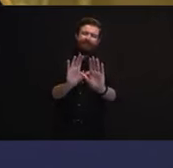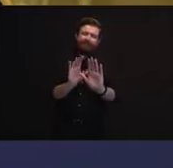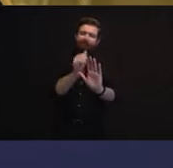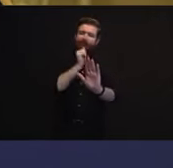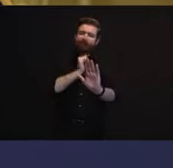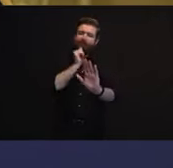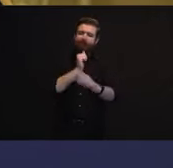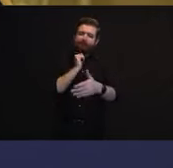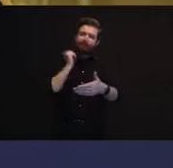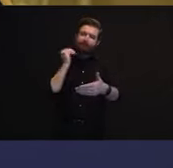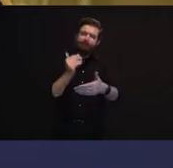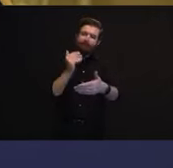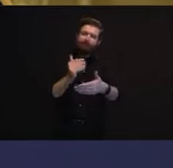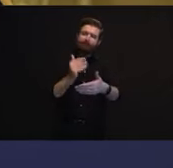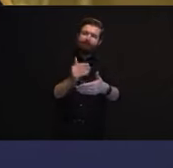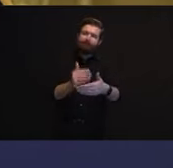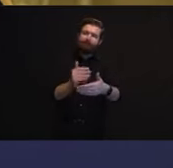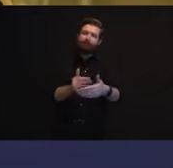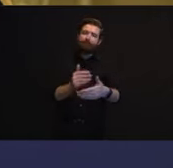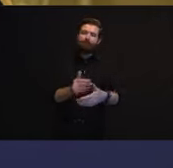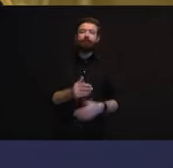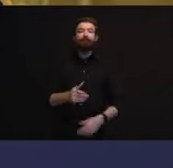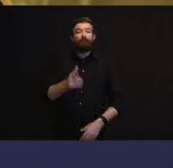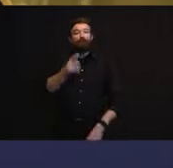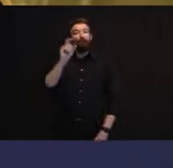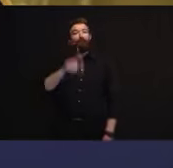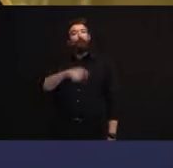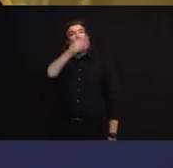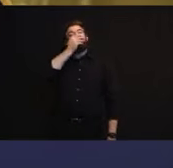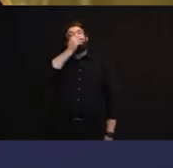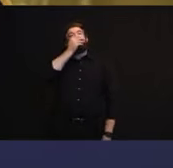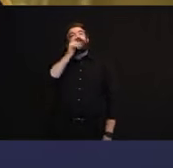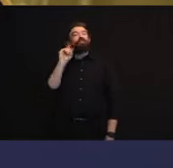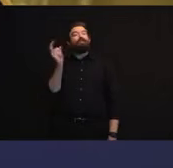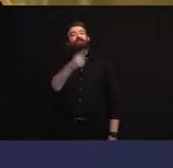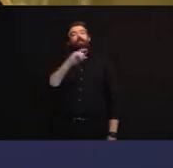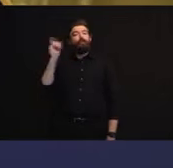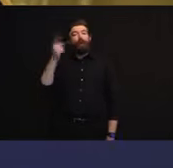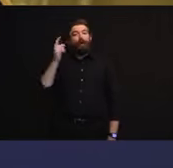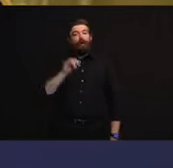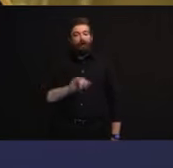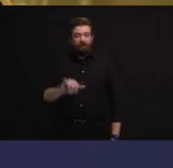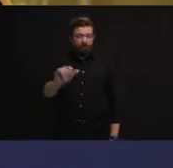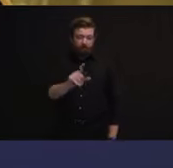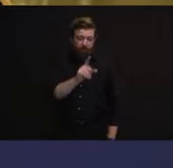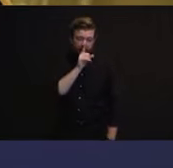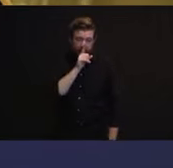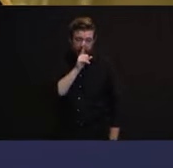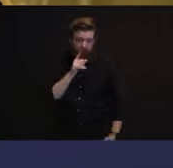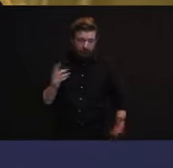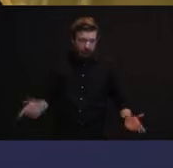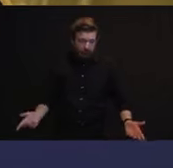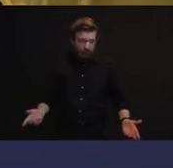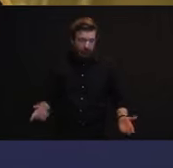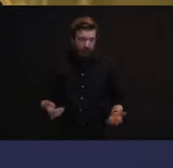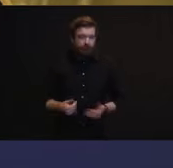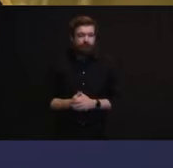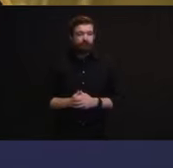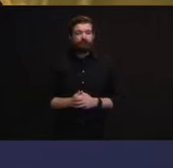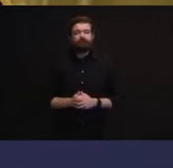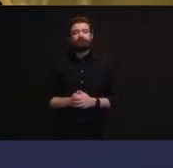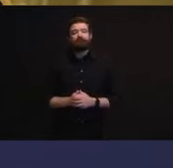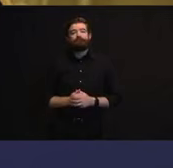and for always. Think about this. Can you imagine, Tina, in March, that we'd be saying at some point this year